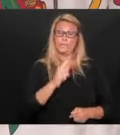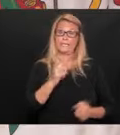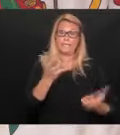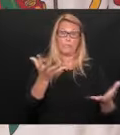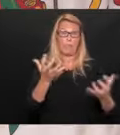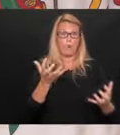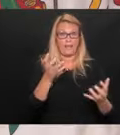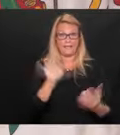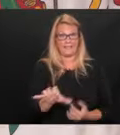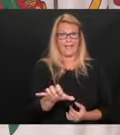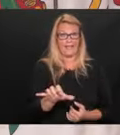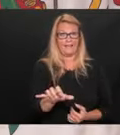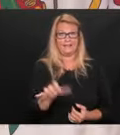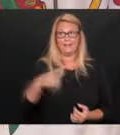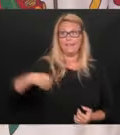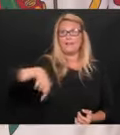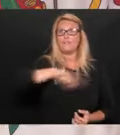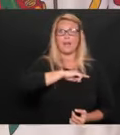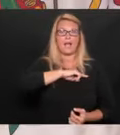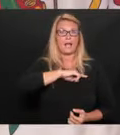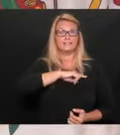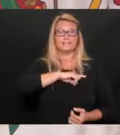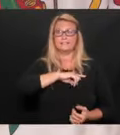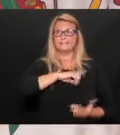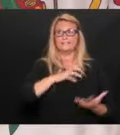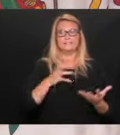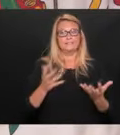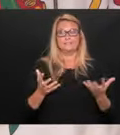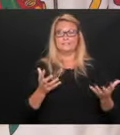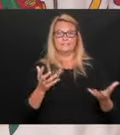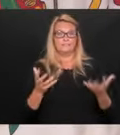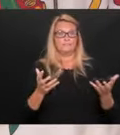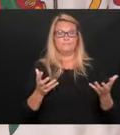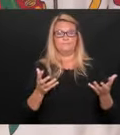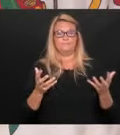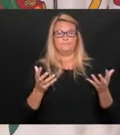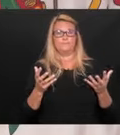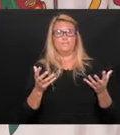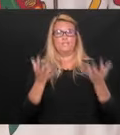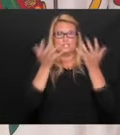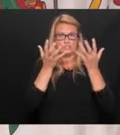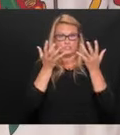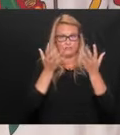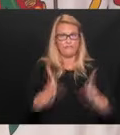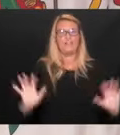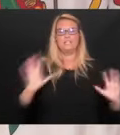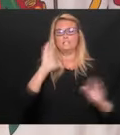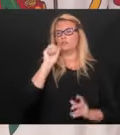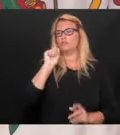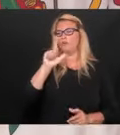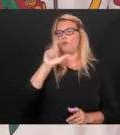every way for us to some way, somehow complete the Coalfield Expressway